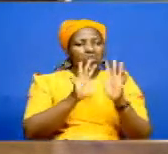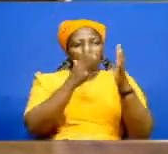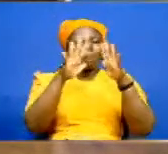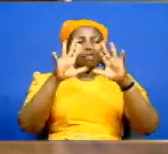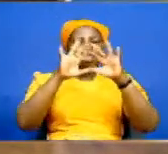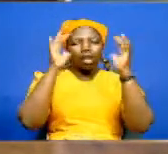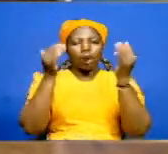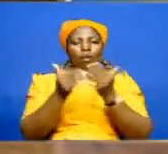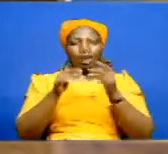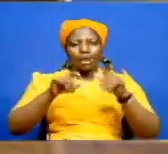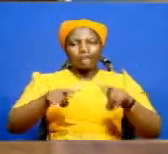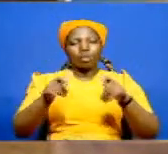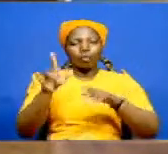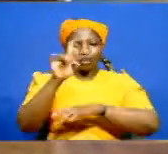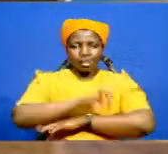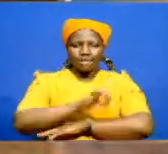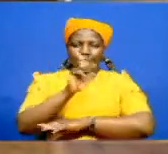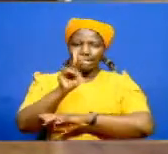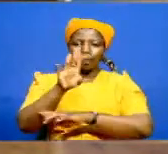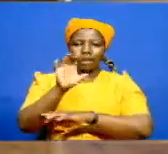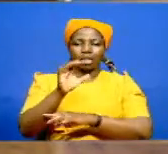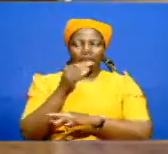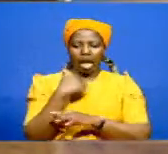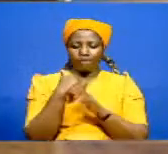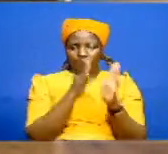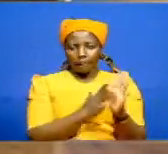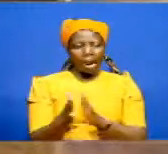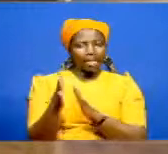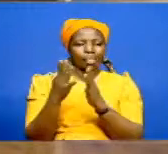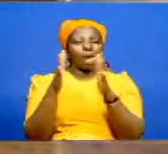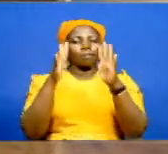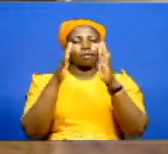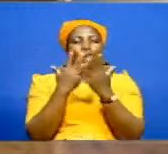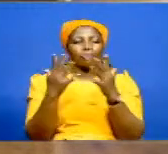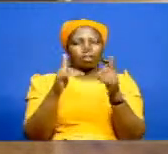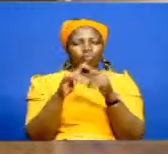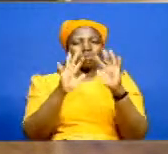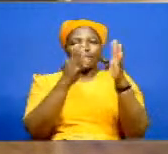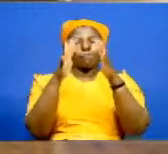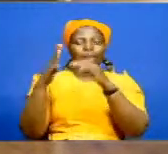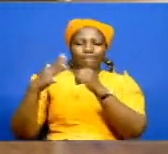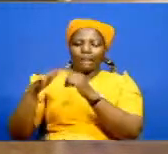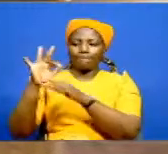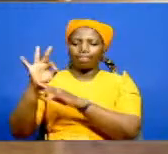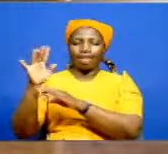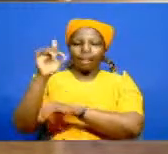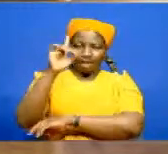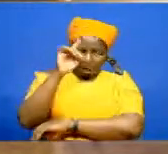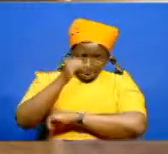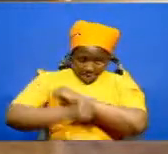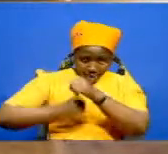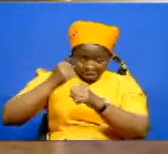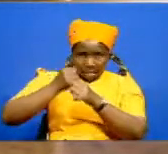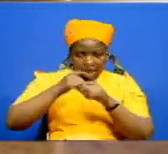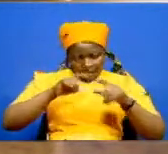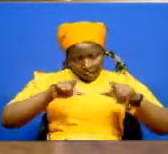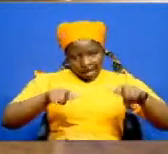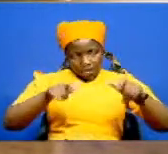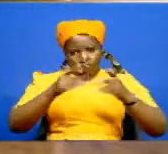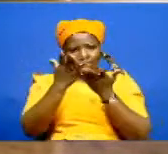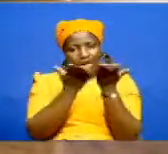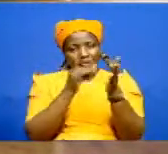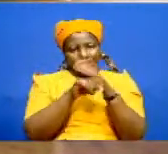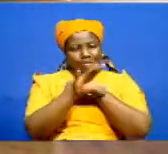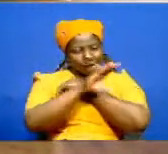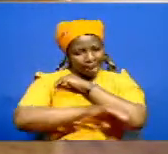The Kenya Broadcasting Corporation did organize something today, celebrating some 93 years of radio services in the country